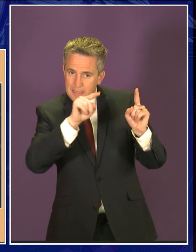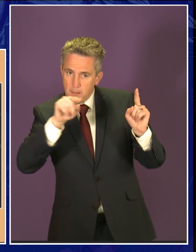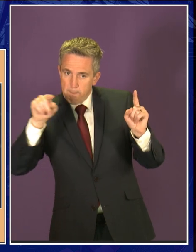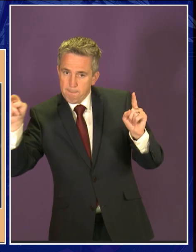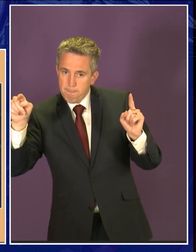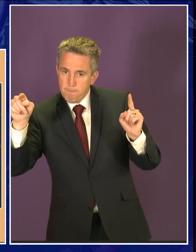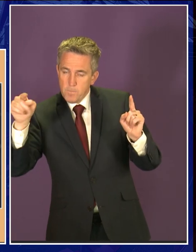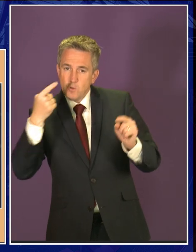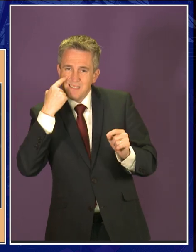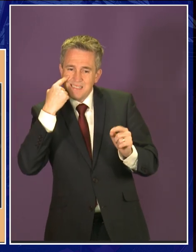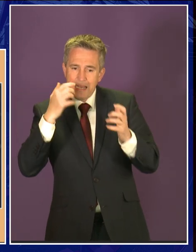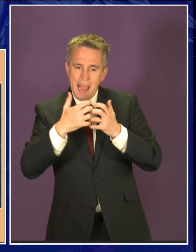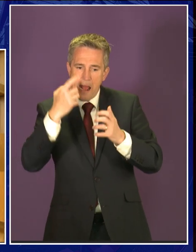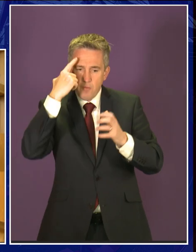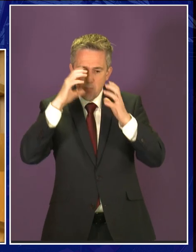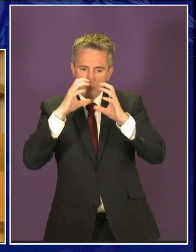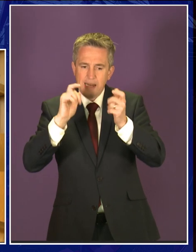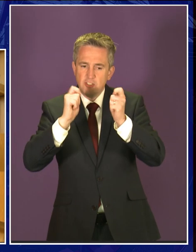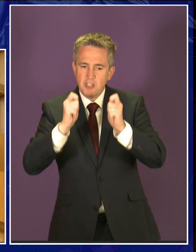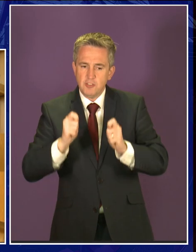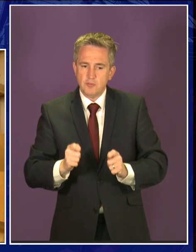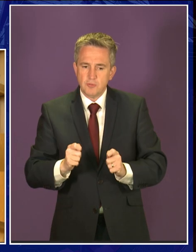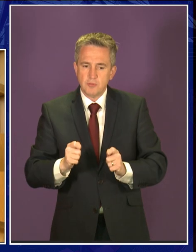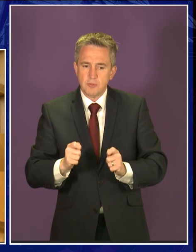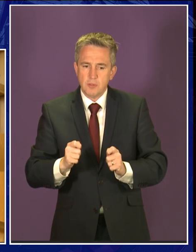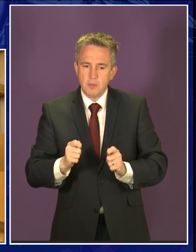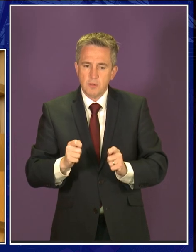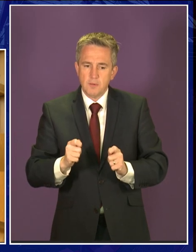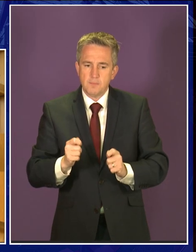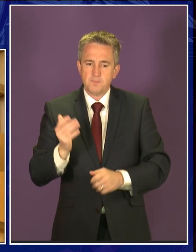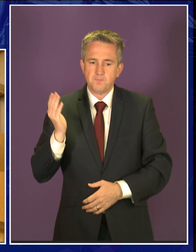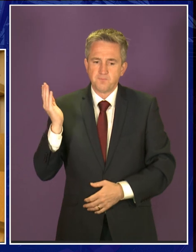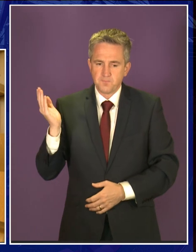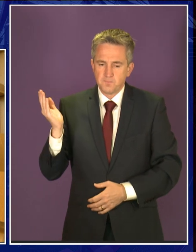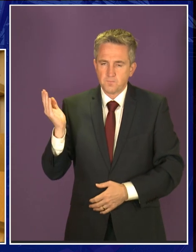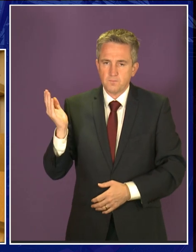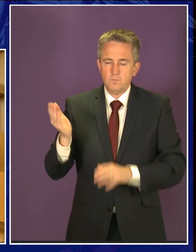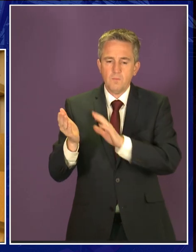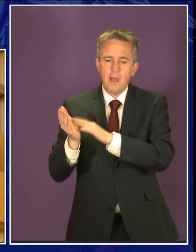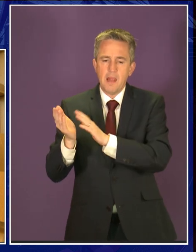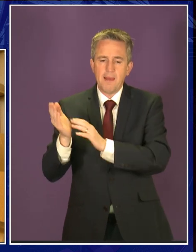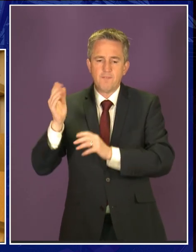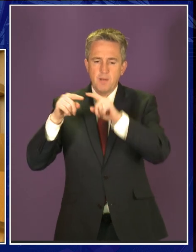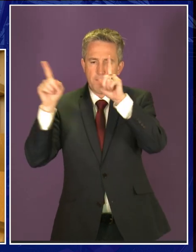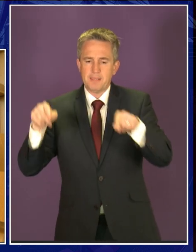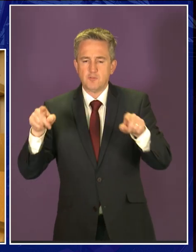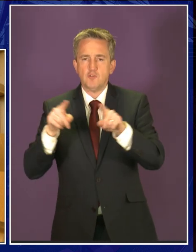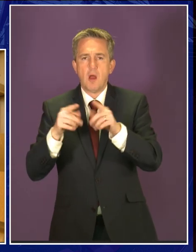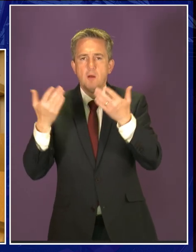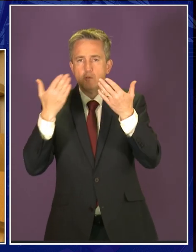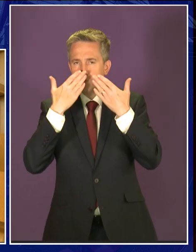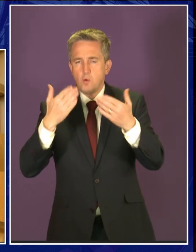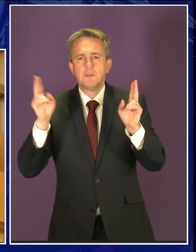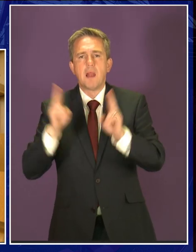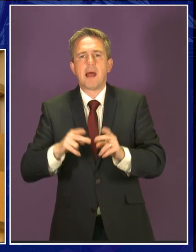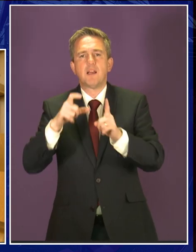Dali changed, and going from what you see on the left to the more structured, more typical lack of